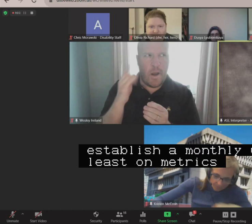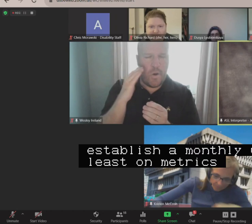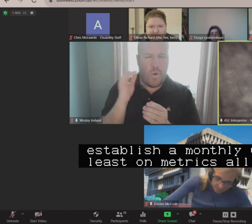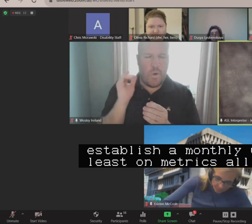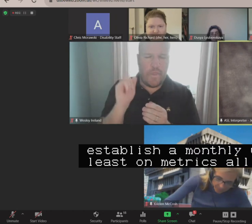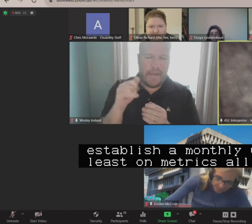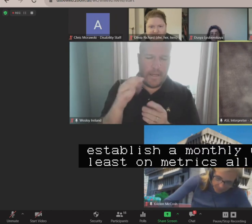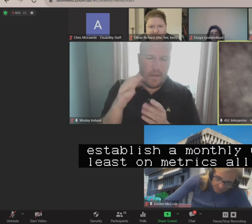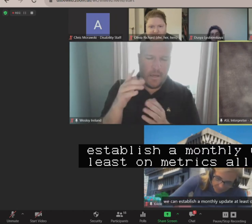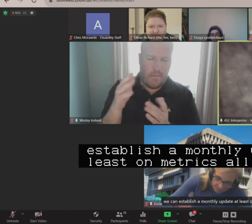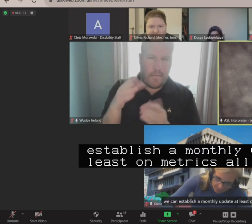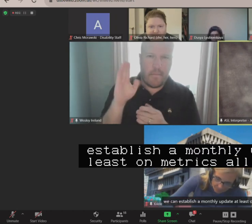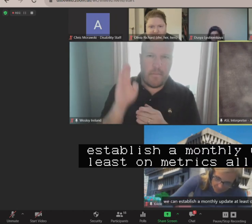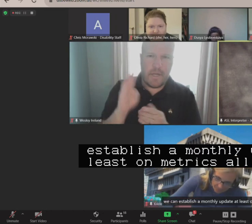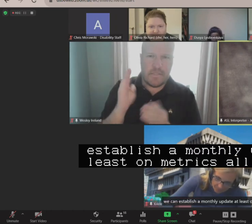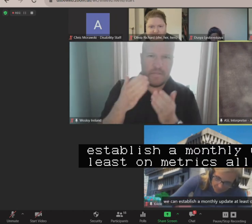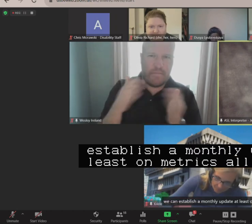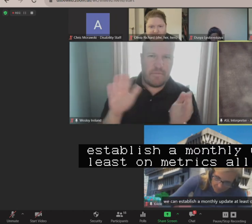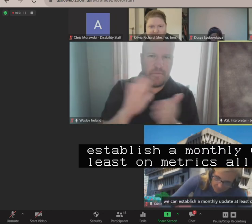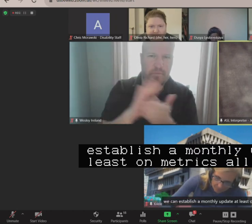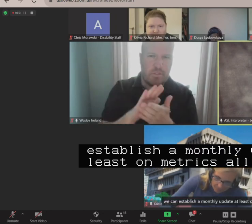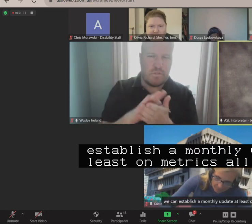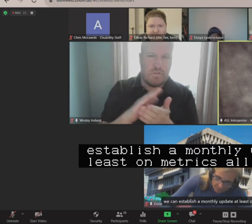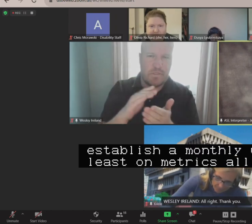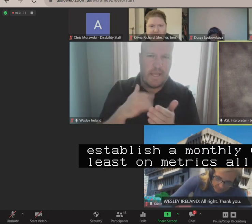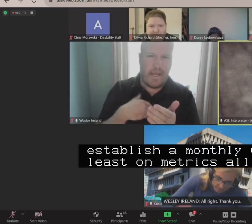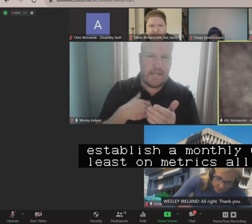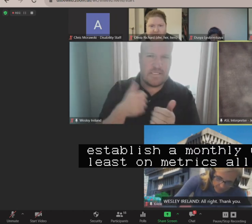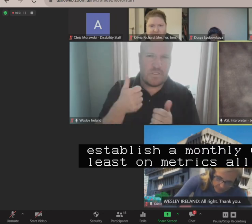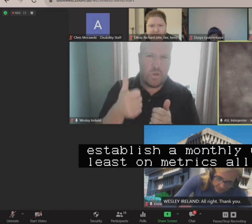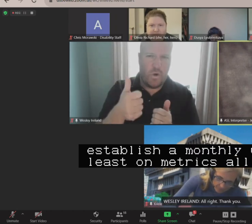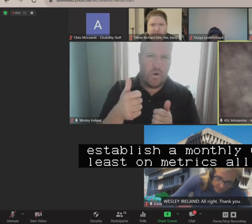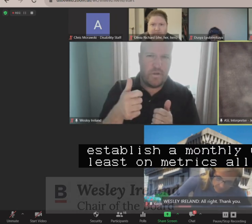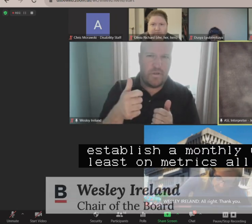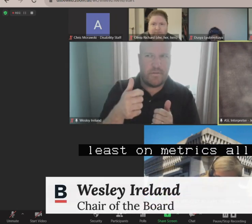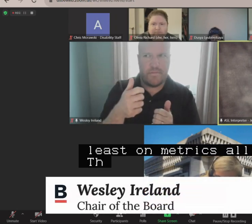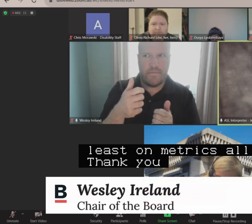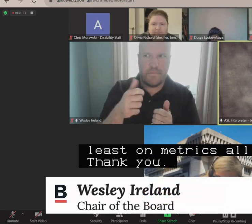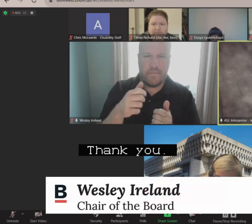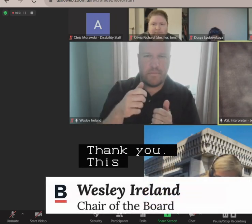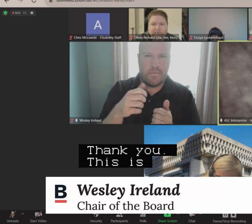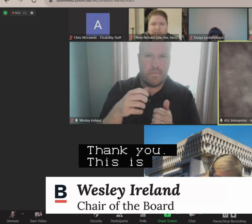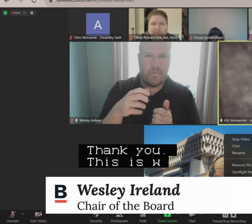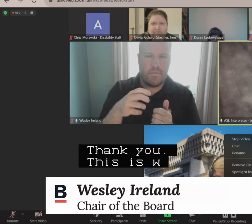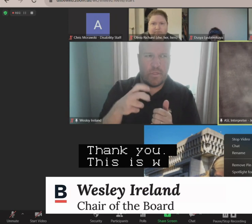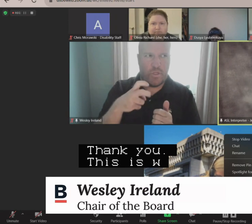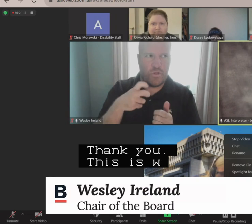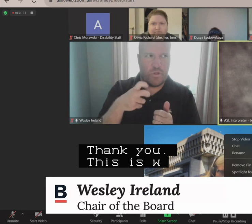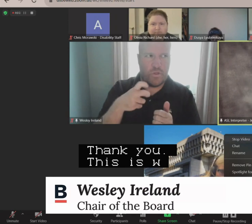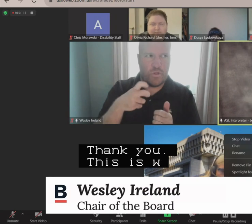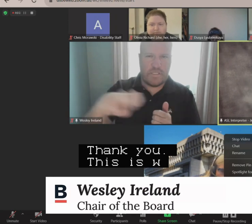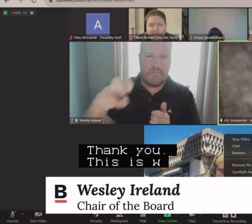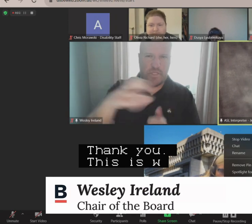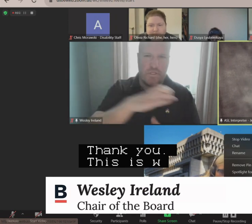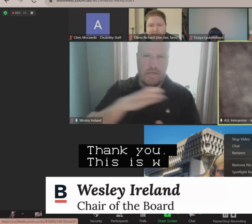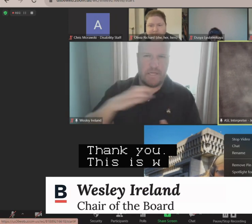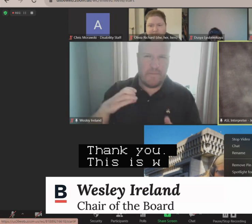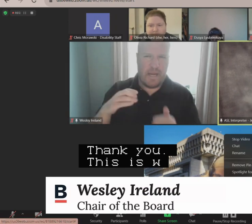Thank you. This is Wes. I do know that Boston Public Schools